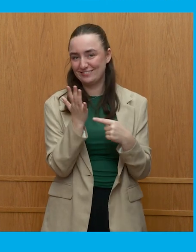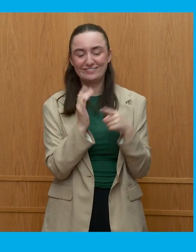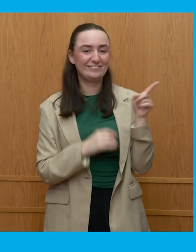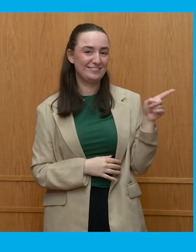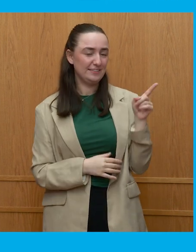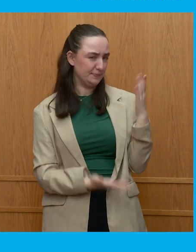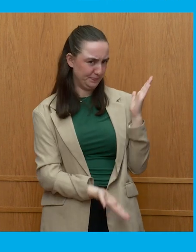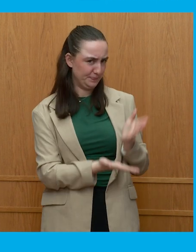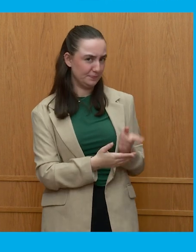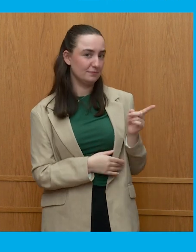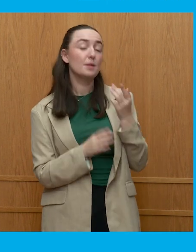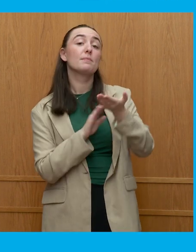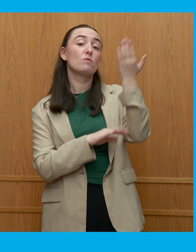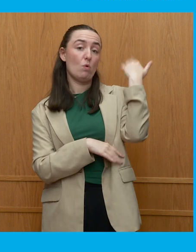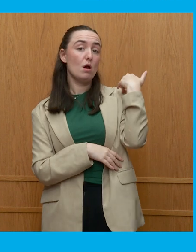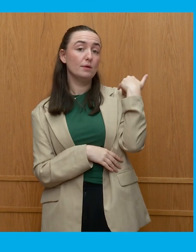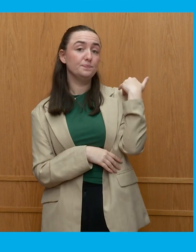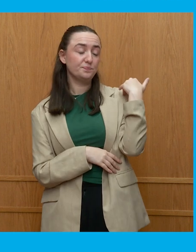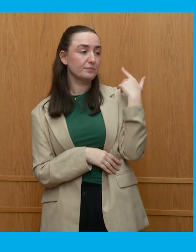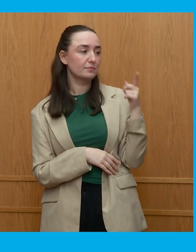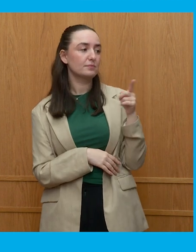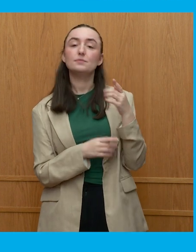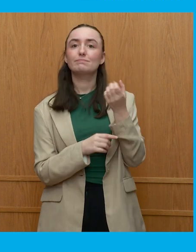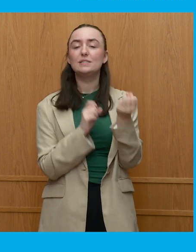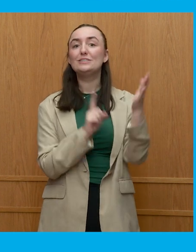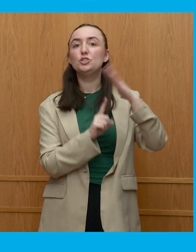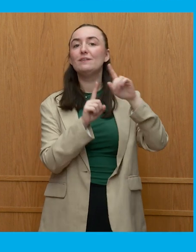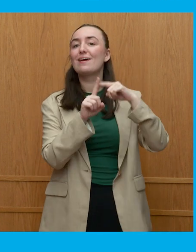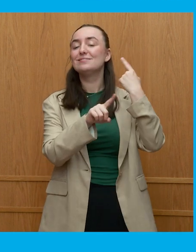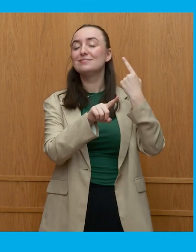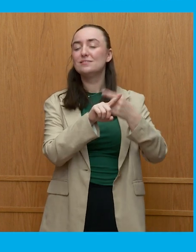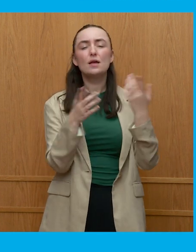actually previously you were the chief exec of.